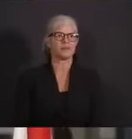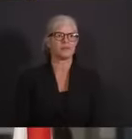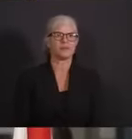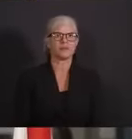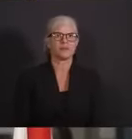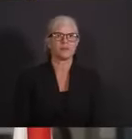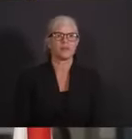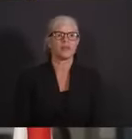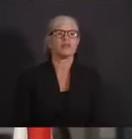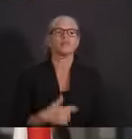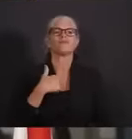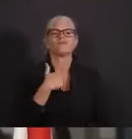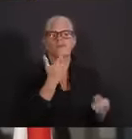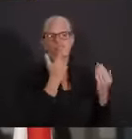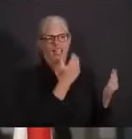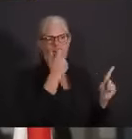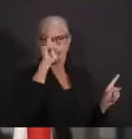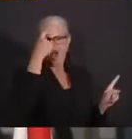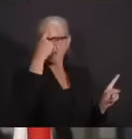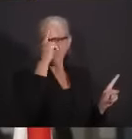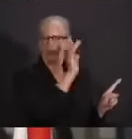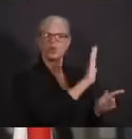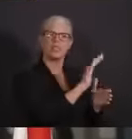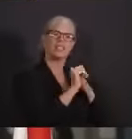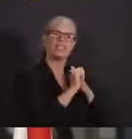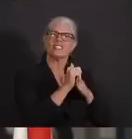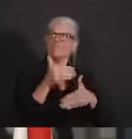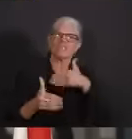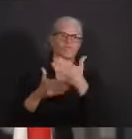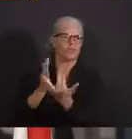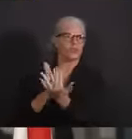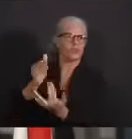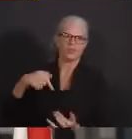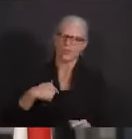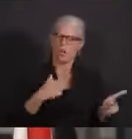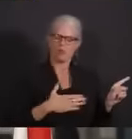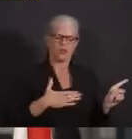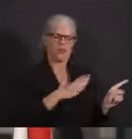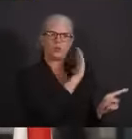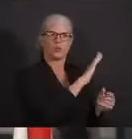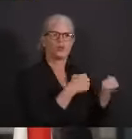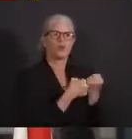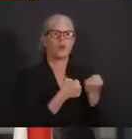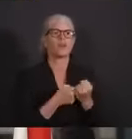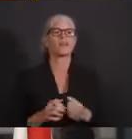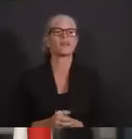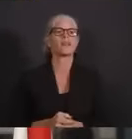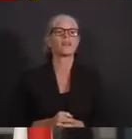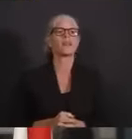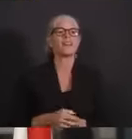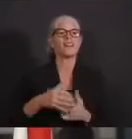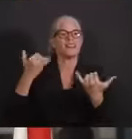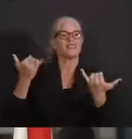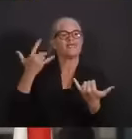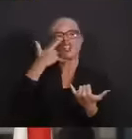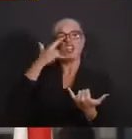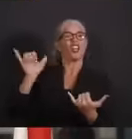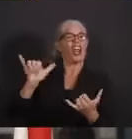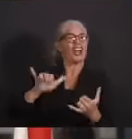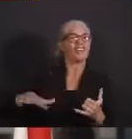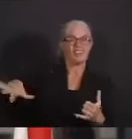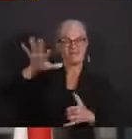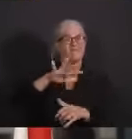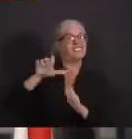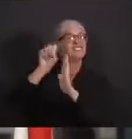Thank you, Governor, for leading us through this. Appreciate your support. Conditions across the state continue to deteriorate as Hurricane